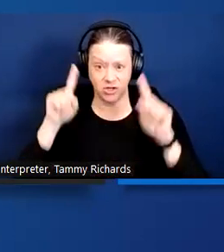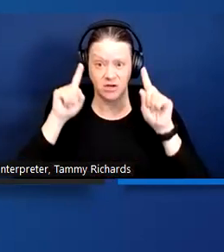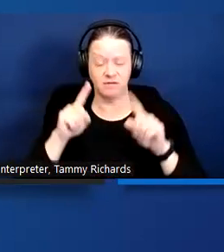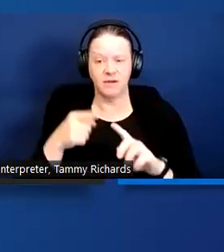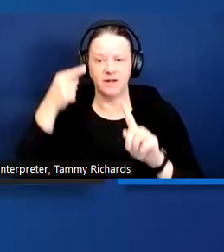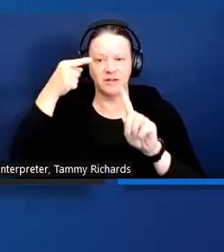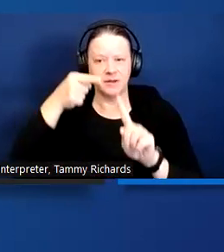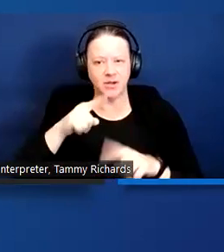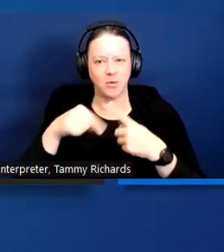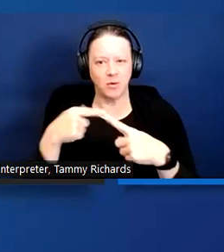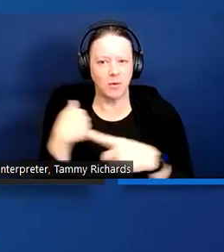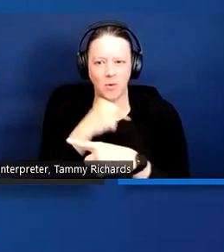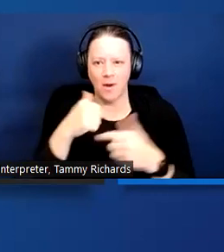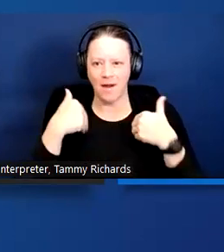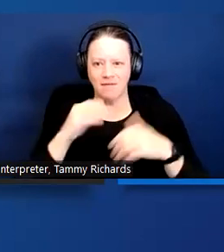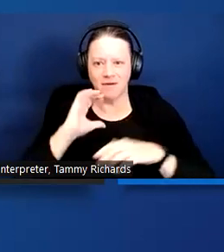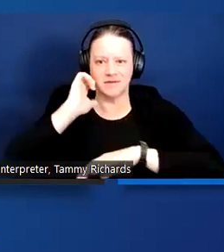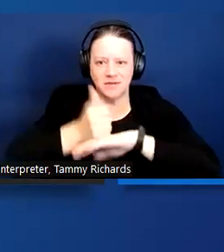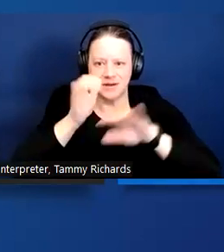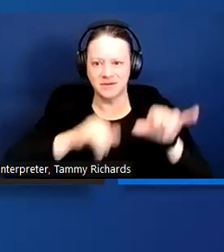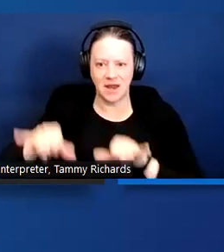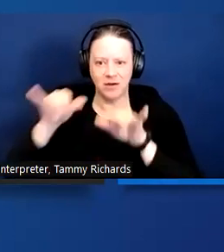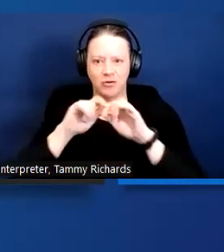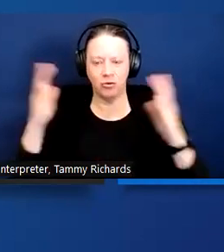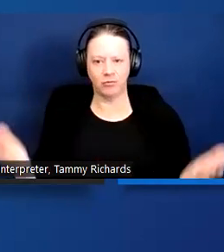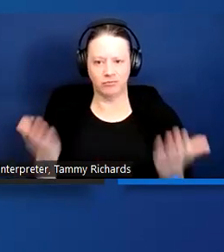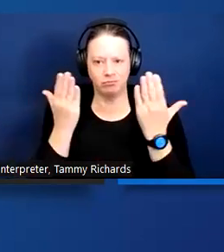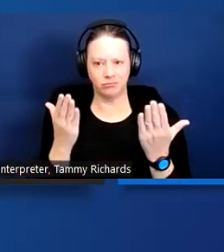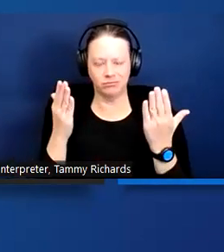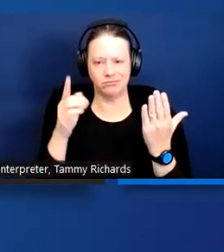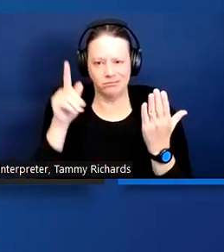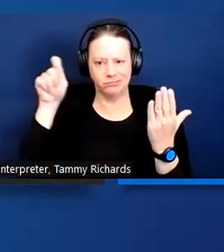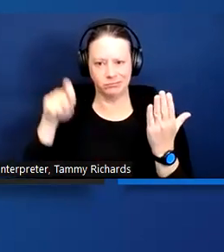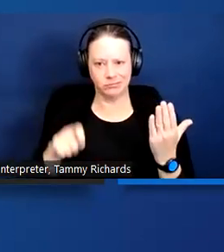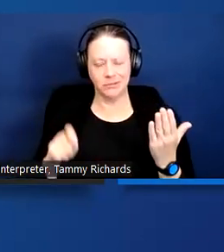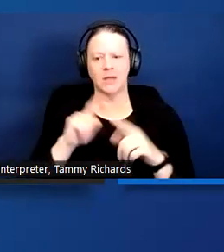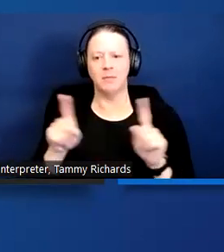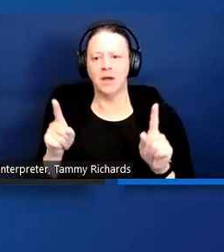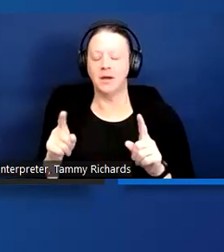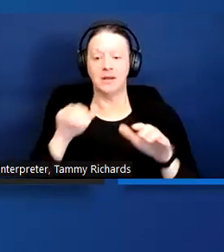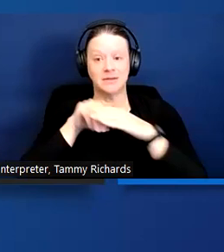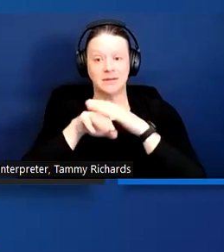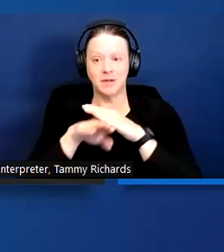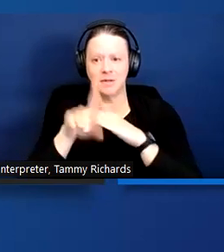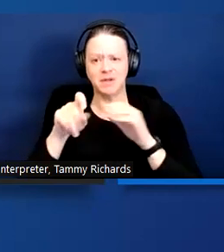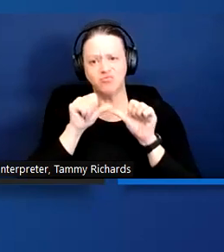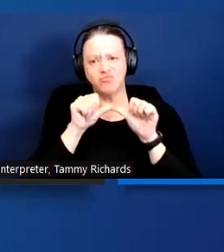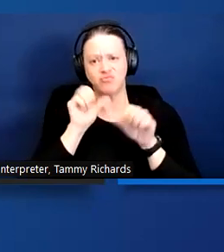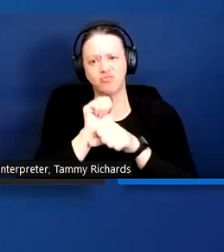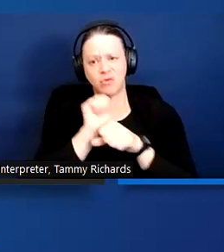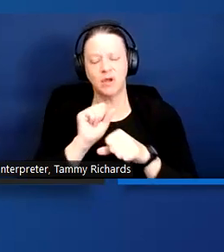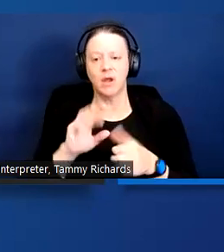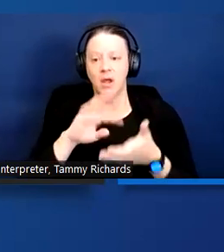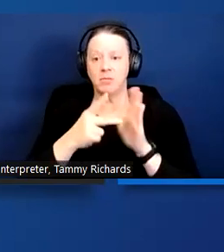set standard to look at, but it's something we always need to think about and keep working on. Accessibility isn't something that is one and